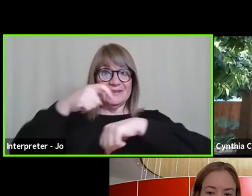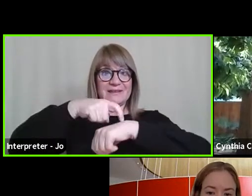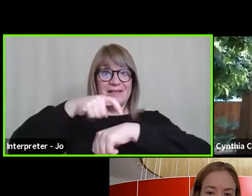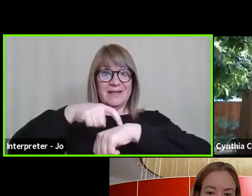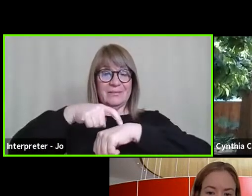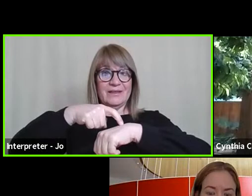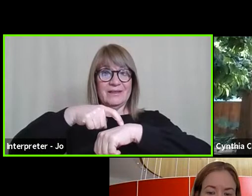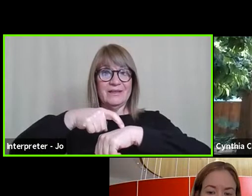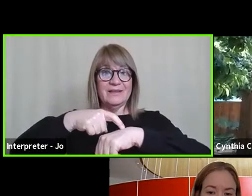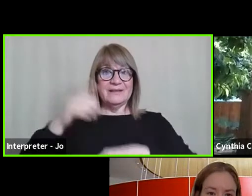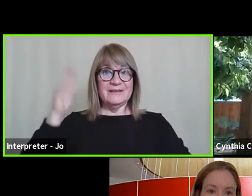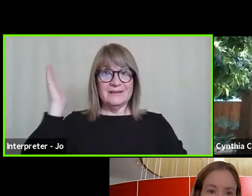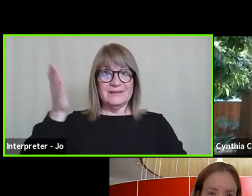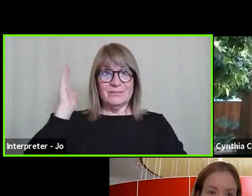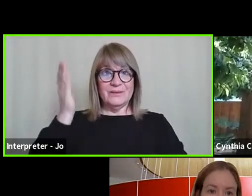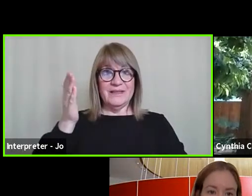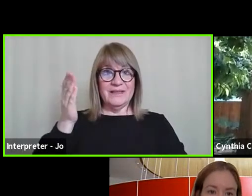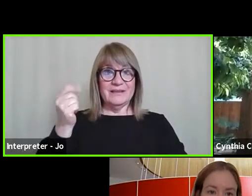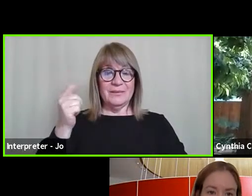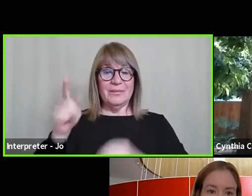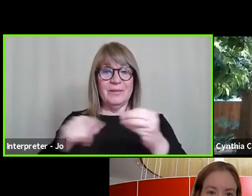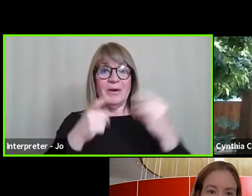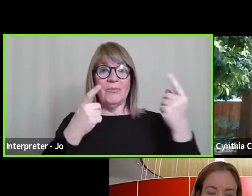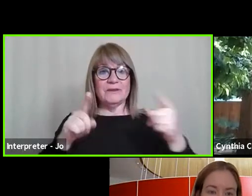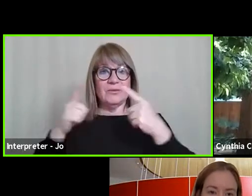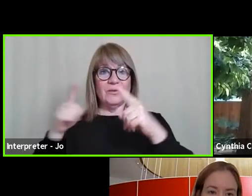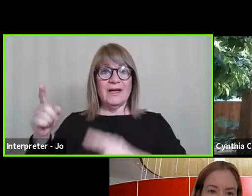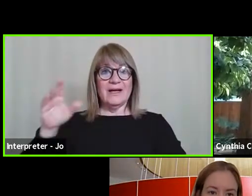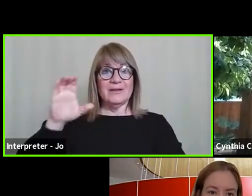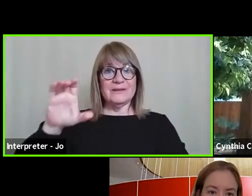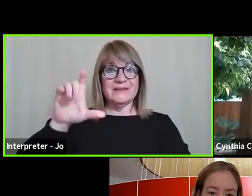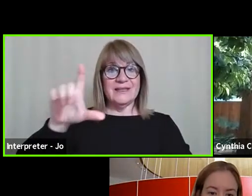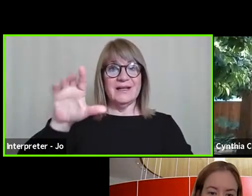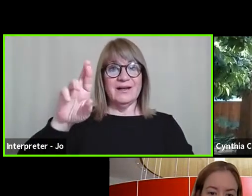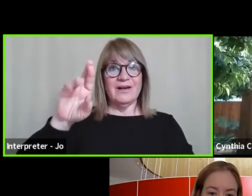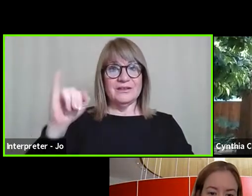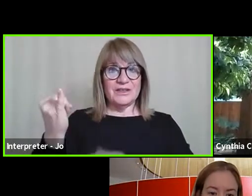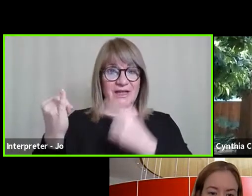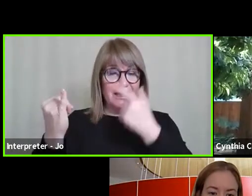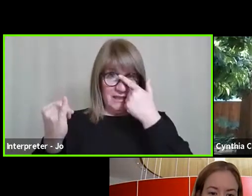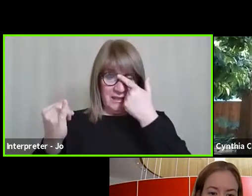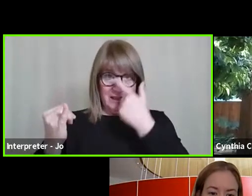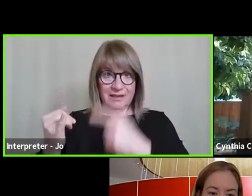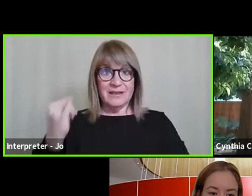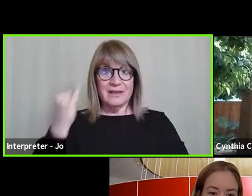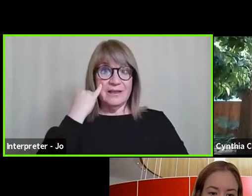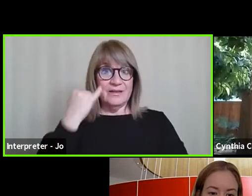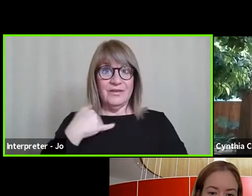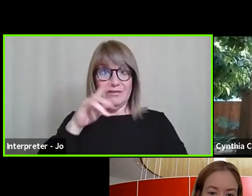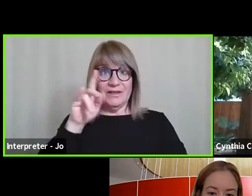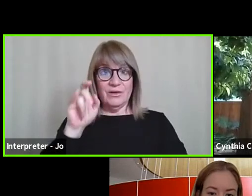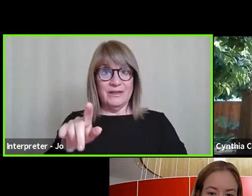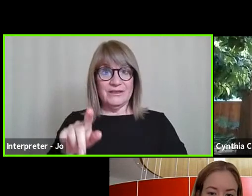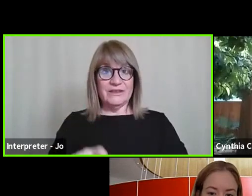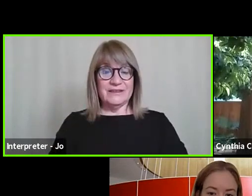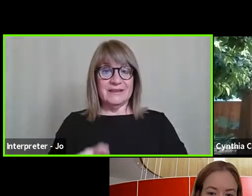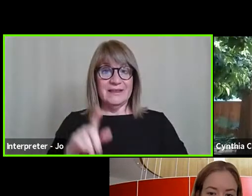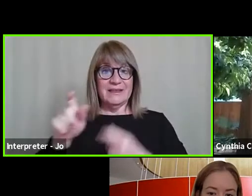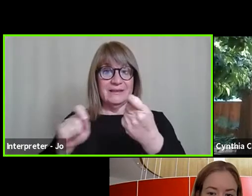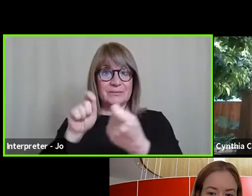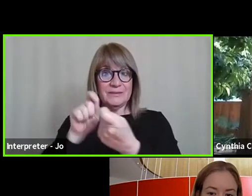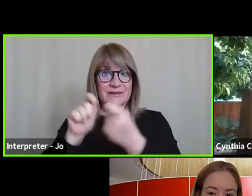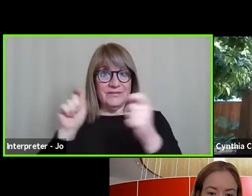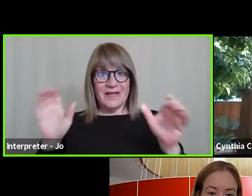able to speak a little bit about where we are at and um the you know if anybody has any questions on the specific